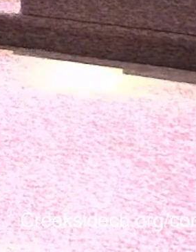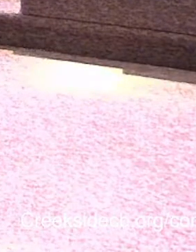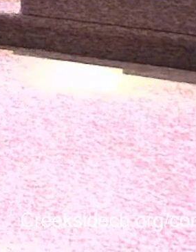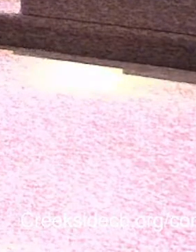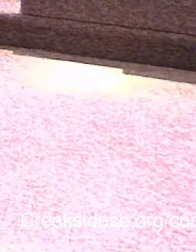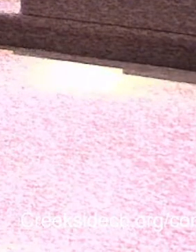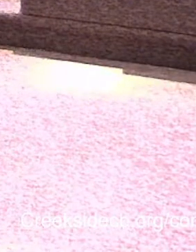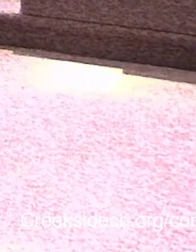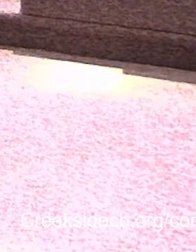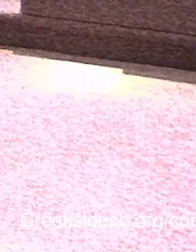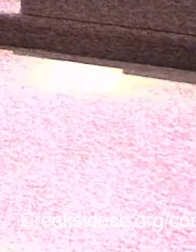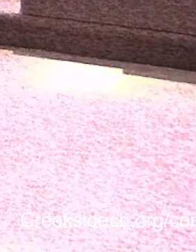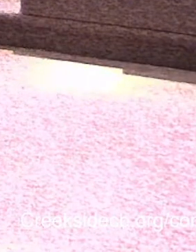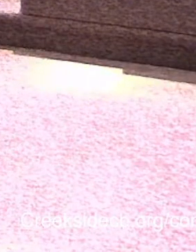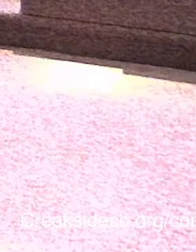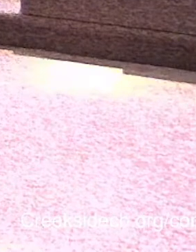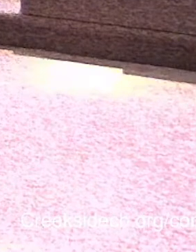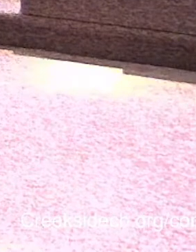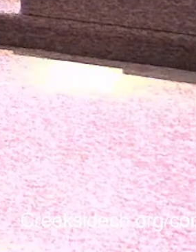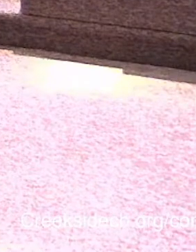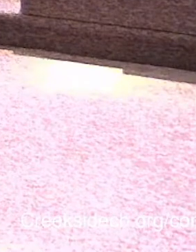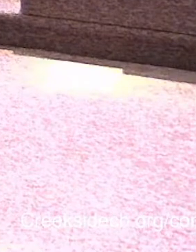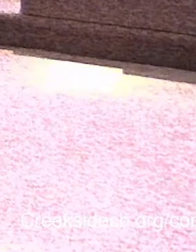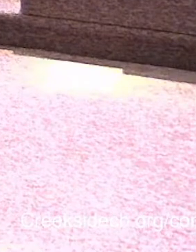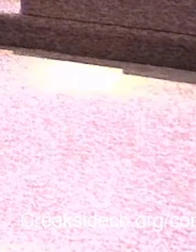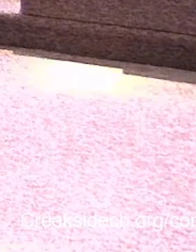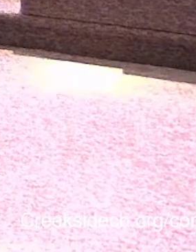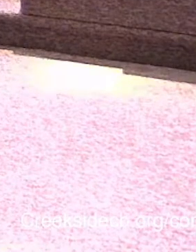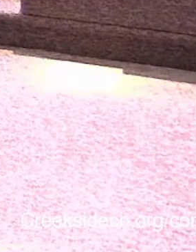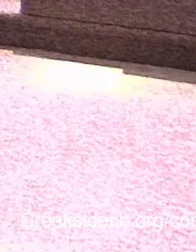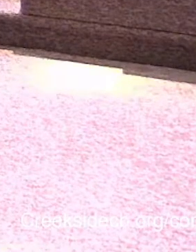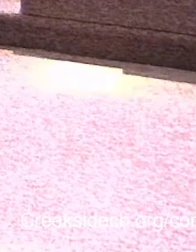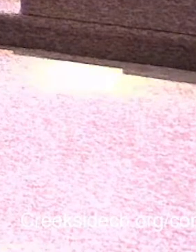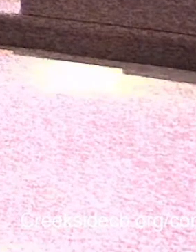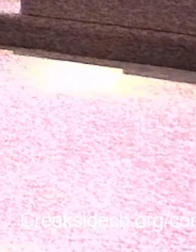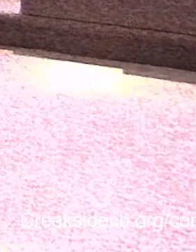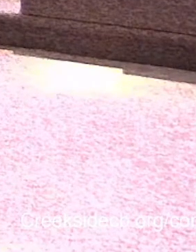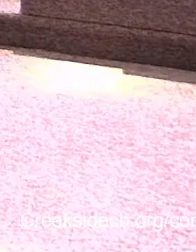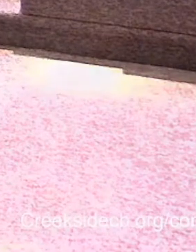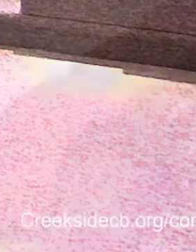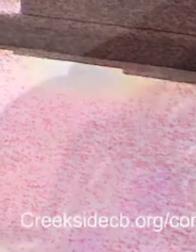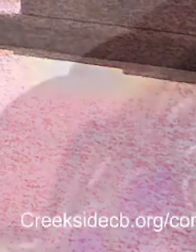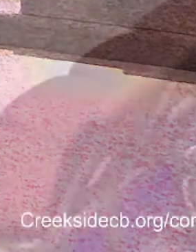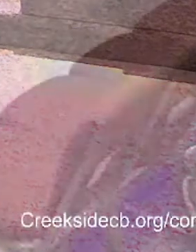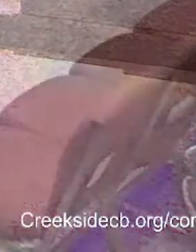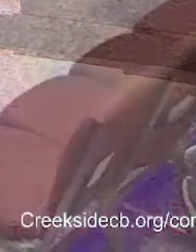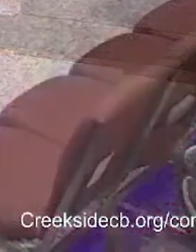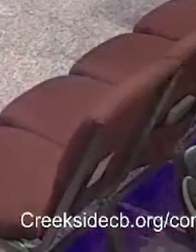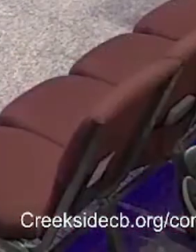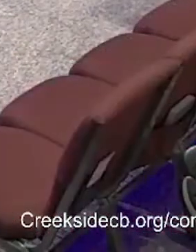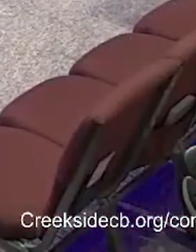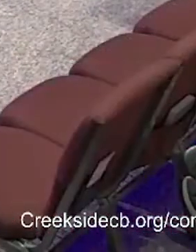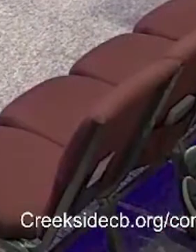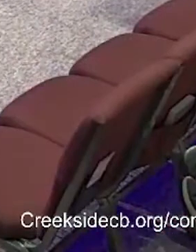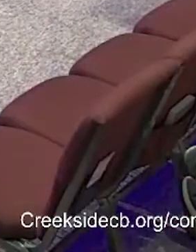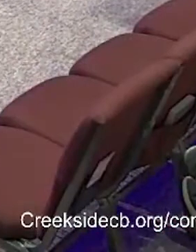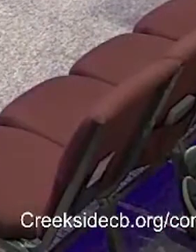church, there's several people here that had to do some real battles just to be here. Why do we do